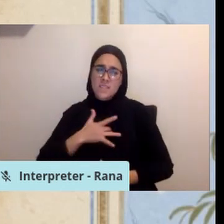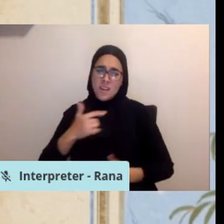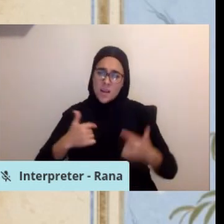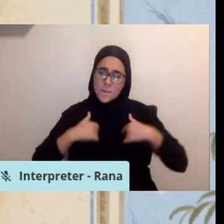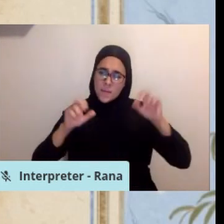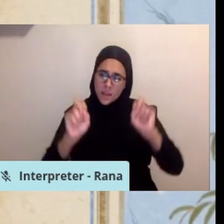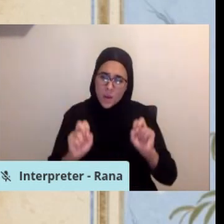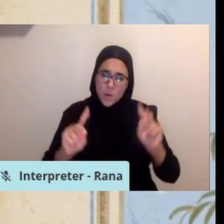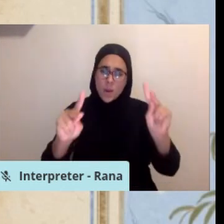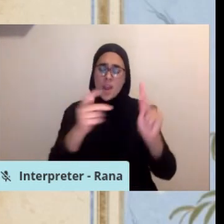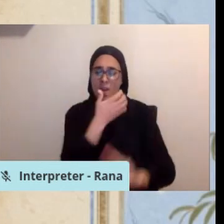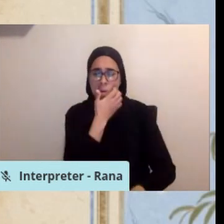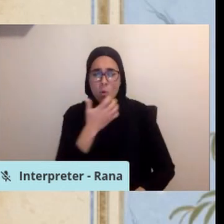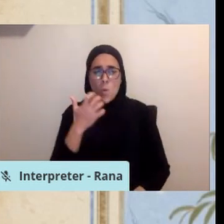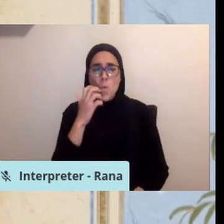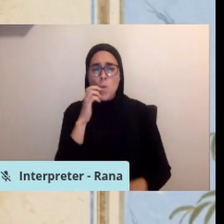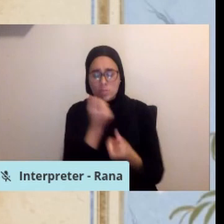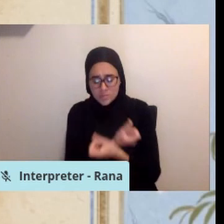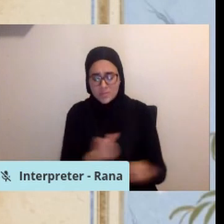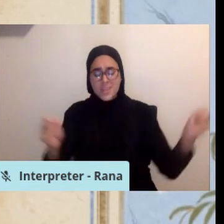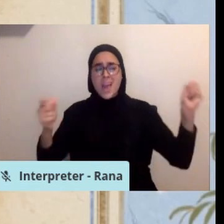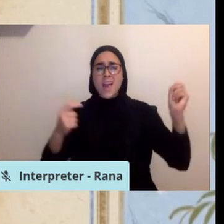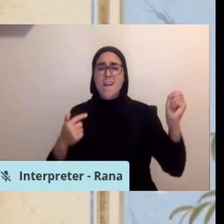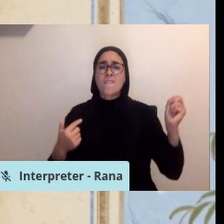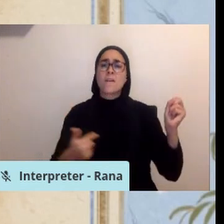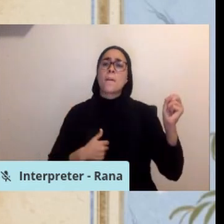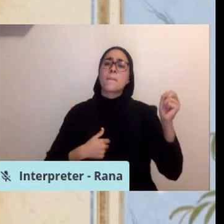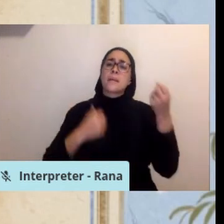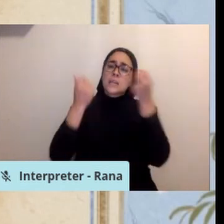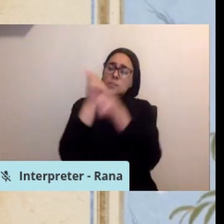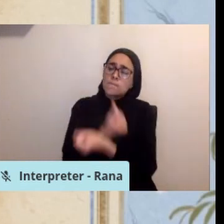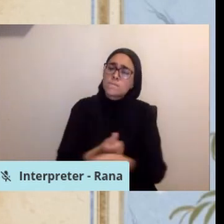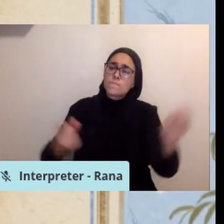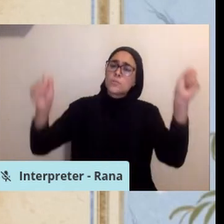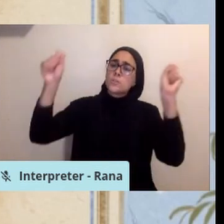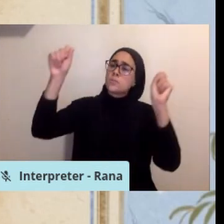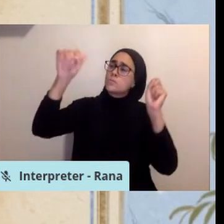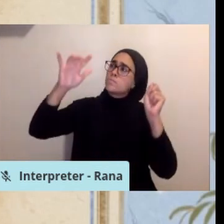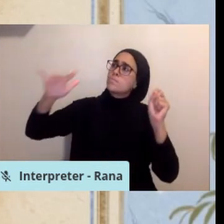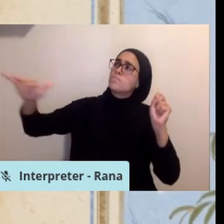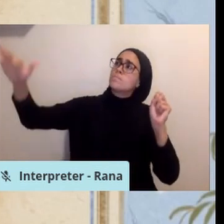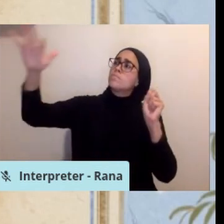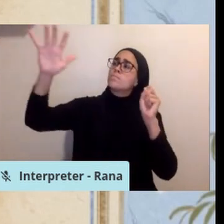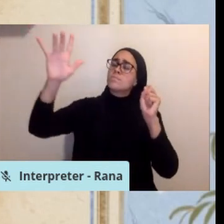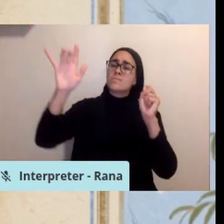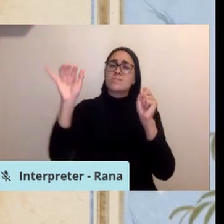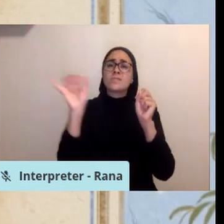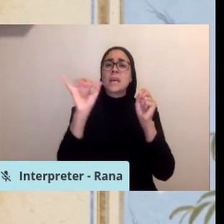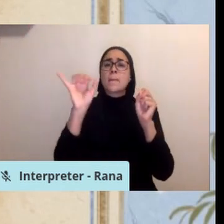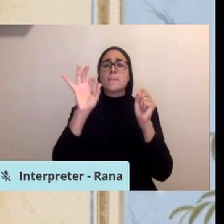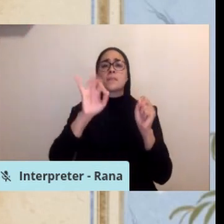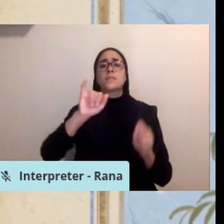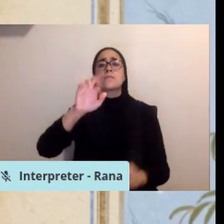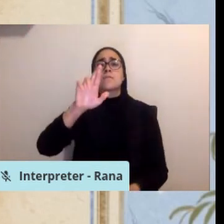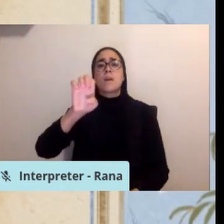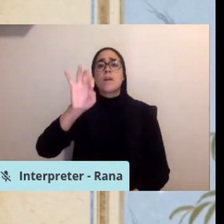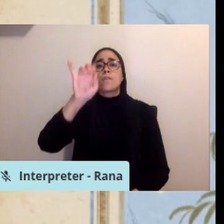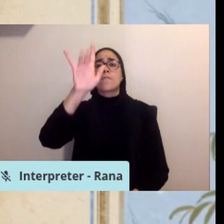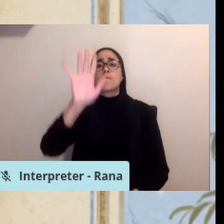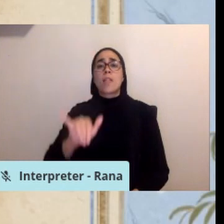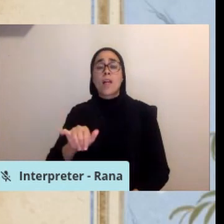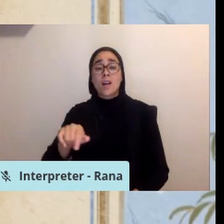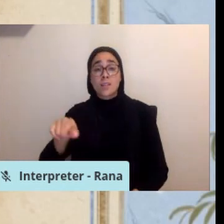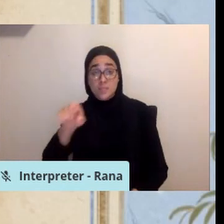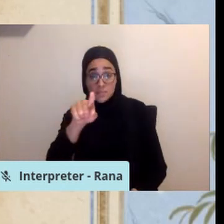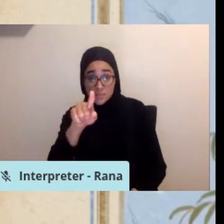secure. I thrive in freedom from the future, like a firefly brushing your hand. You look worn in